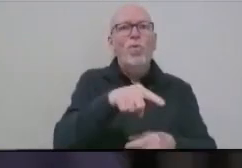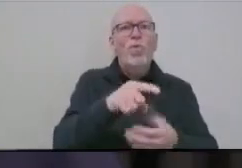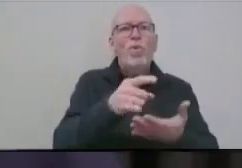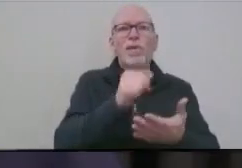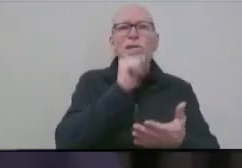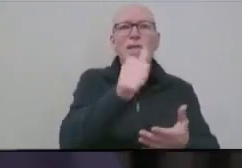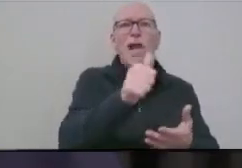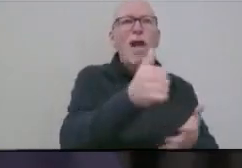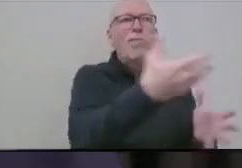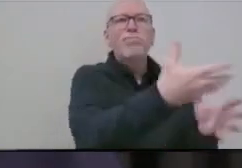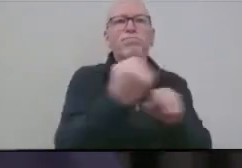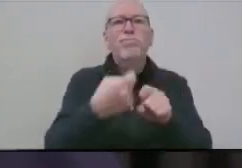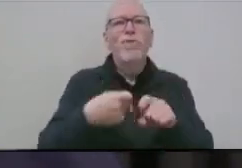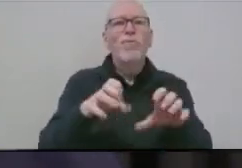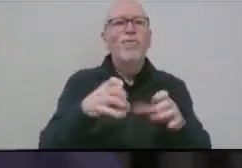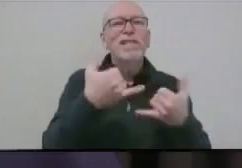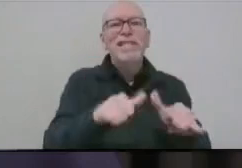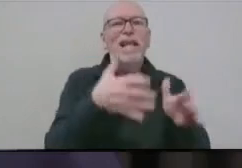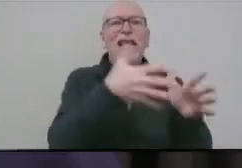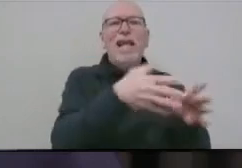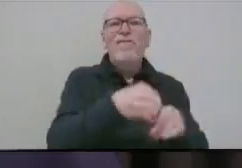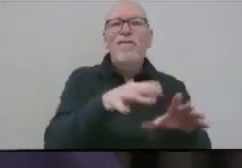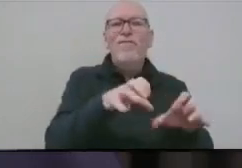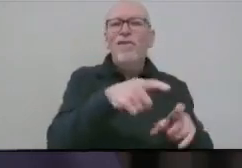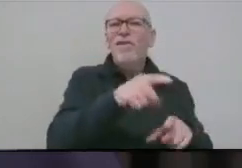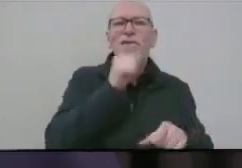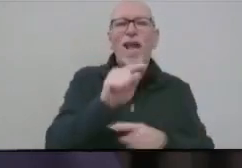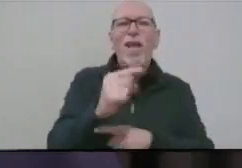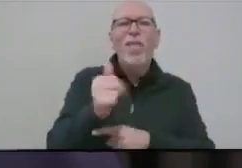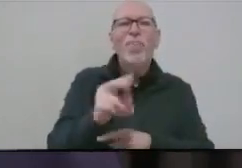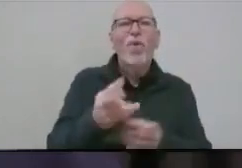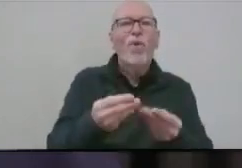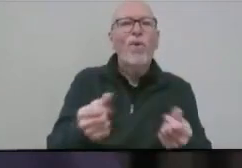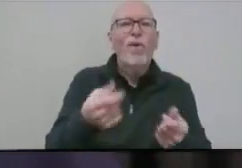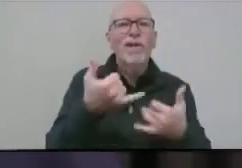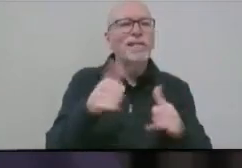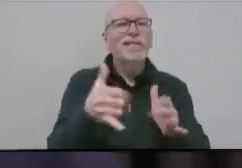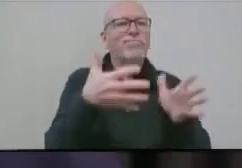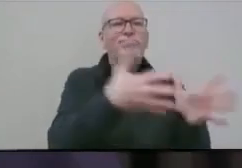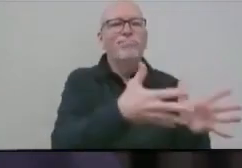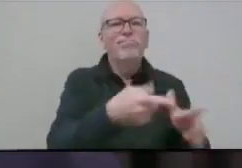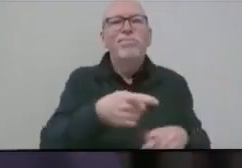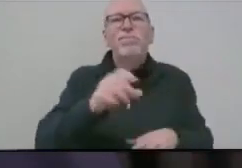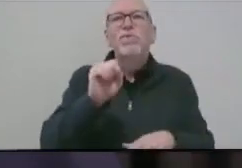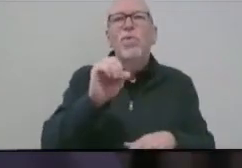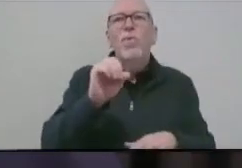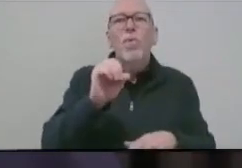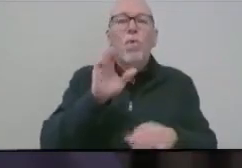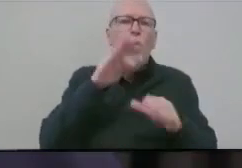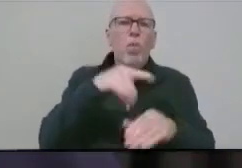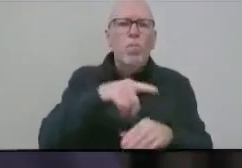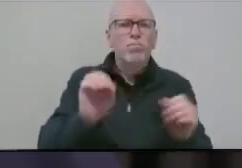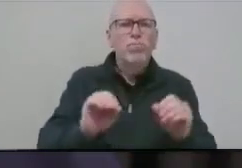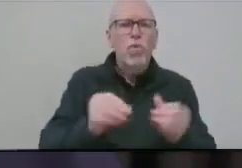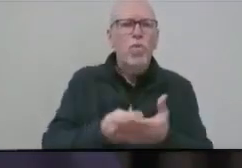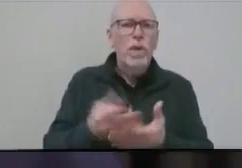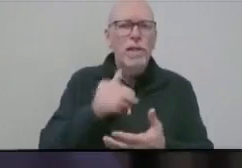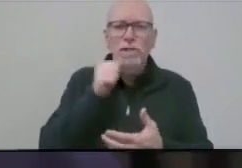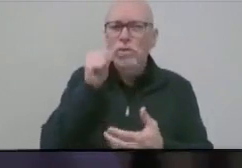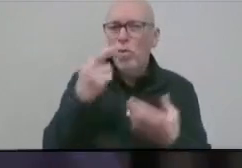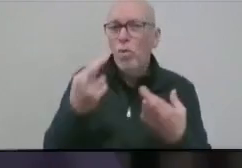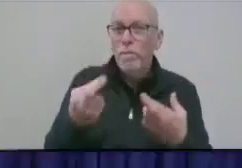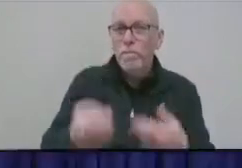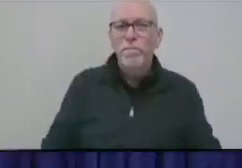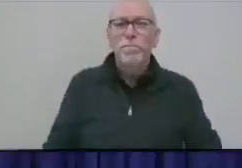have been removed from the freezer, so they wouldn't be unthawed or taken out of the refrigerator. So hopefully there were no wasted doses yesterday.